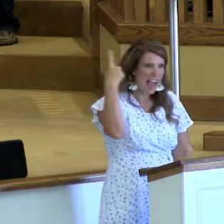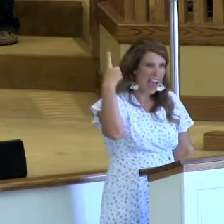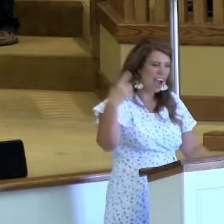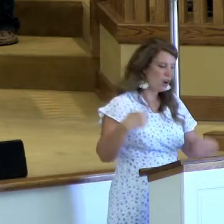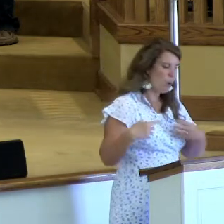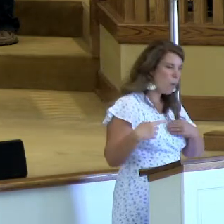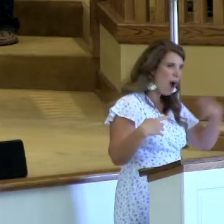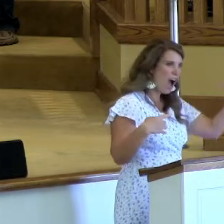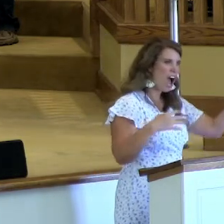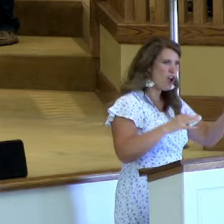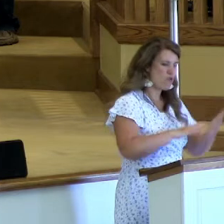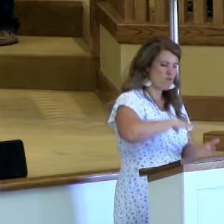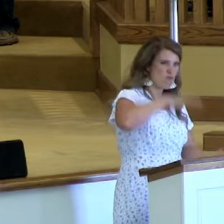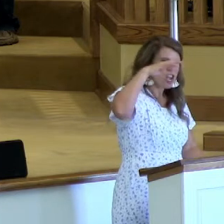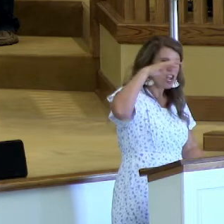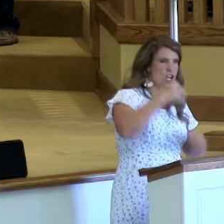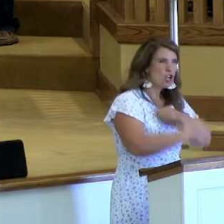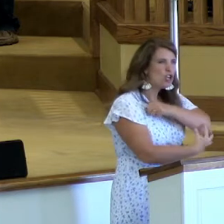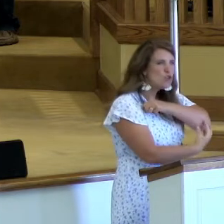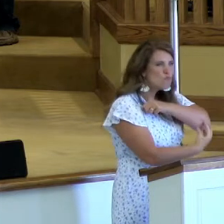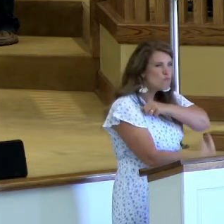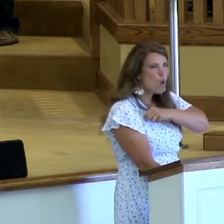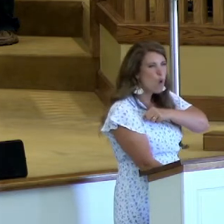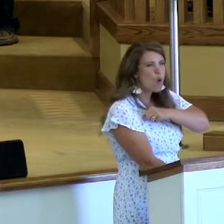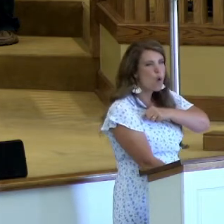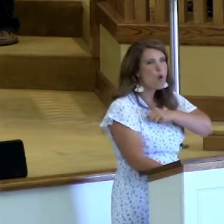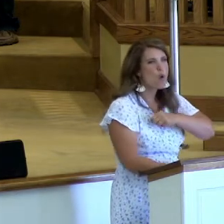Black and white, rich and